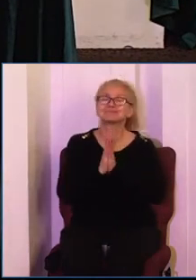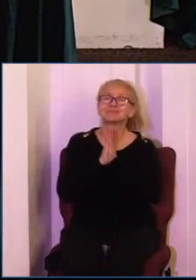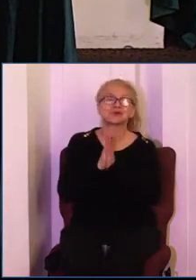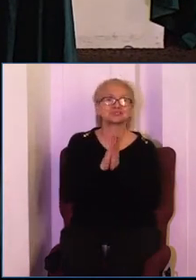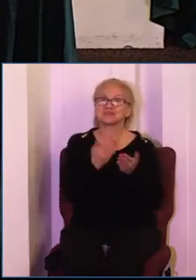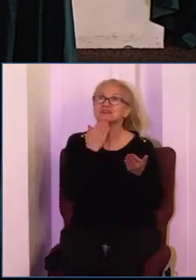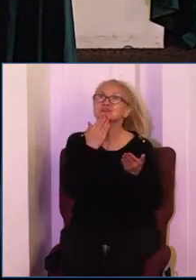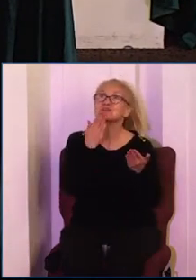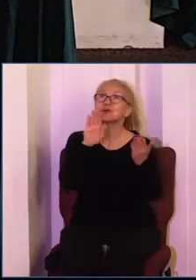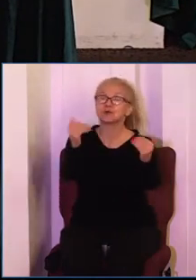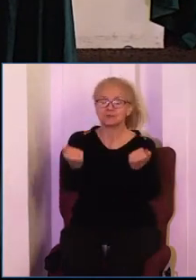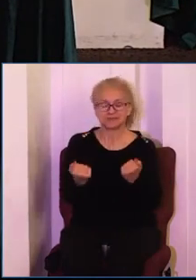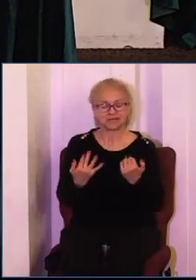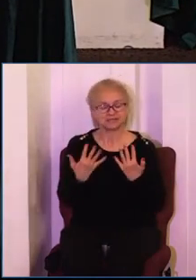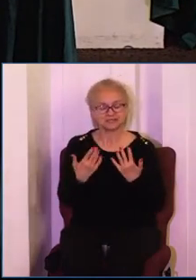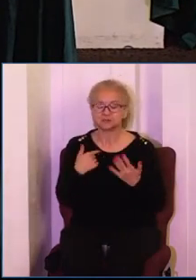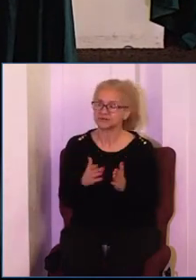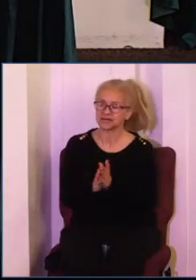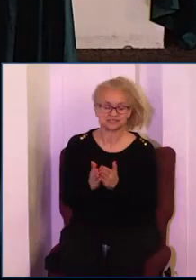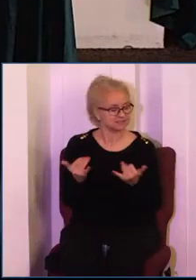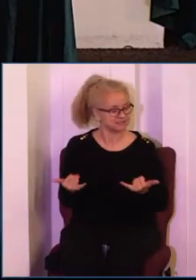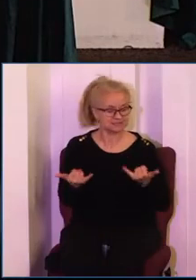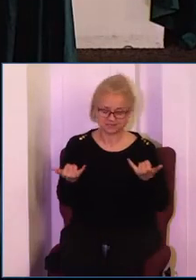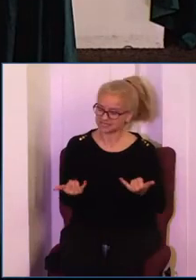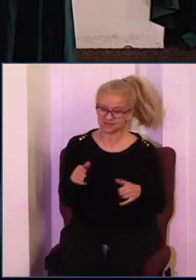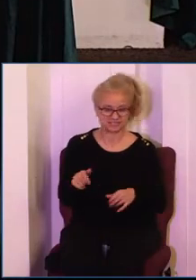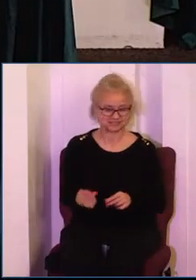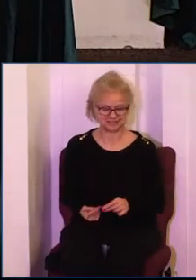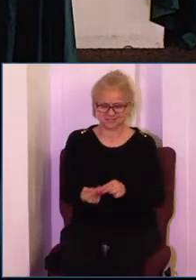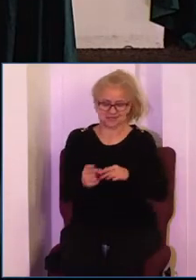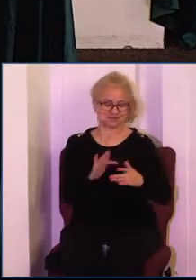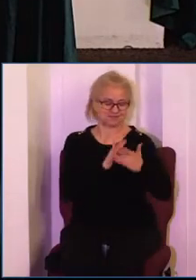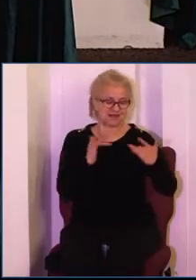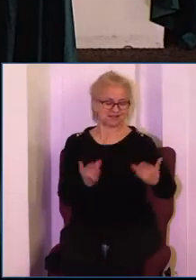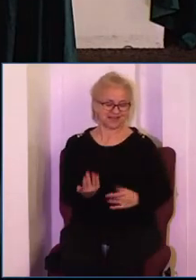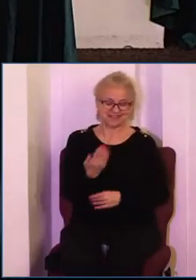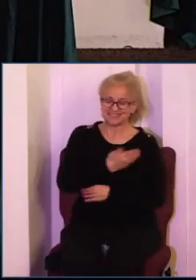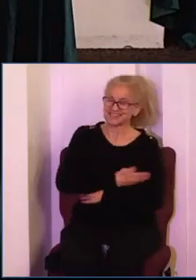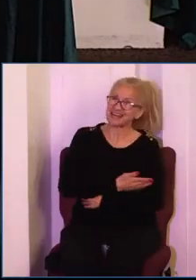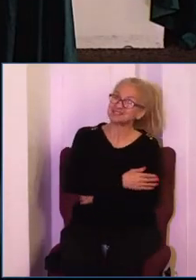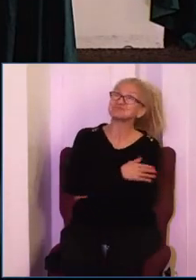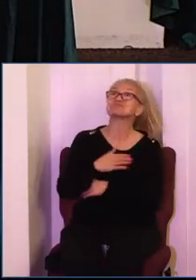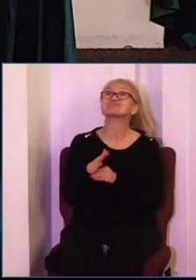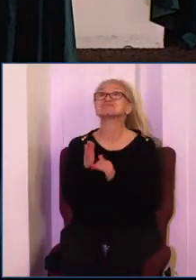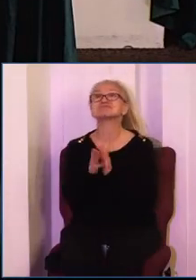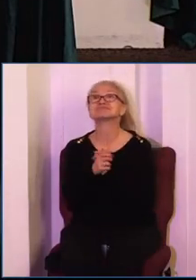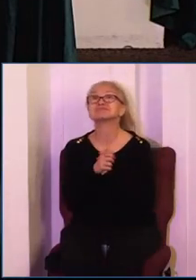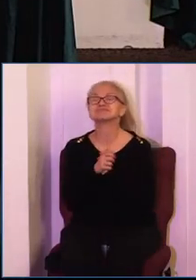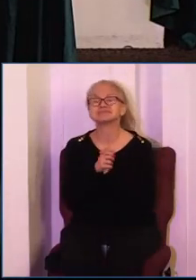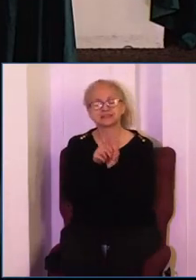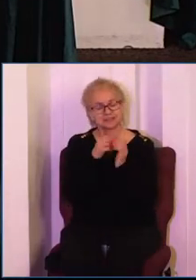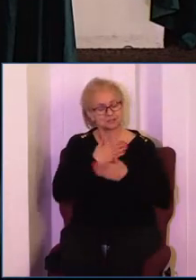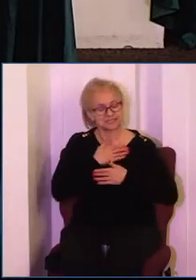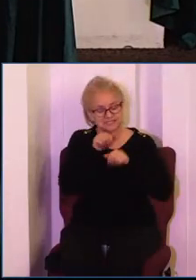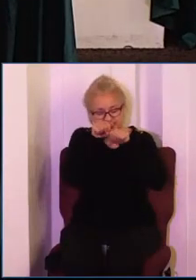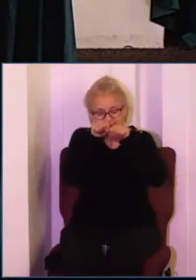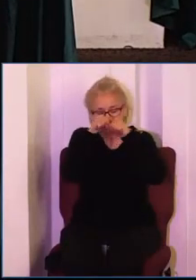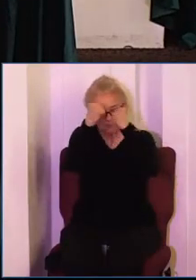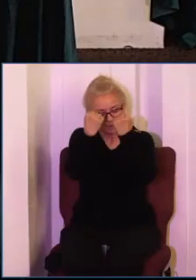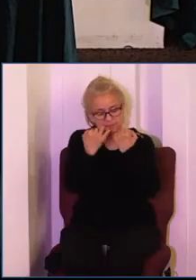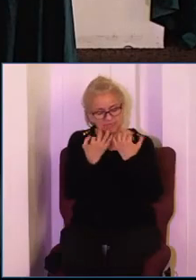us. We ask you today on this special Valentine's Day to bless each one of